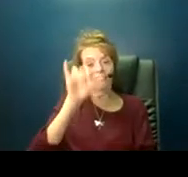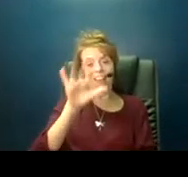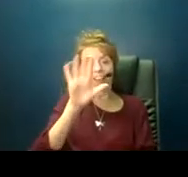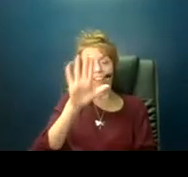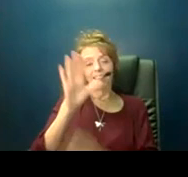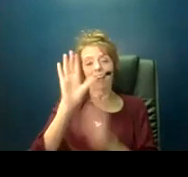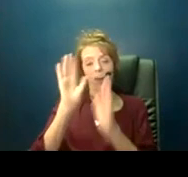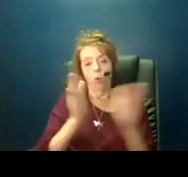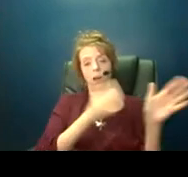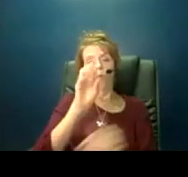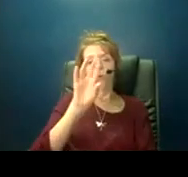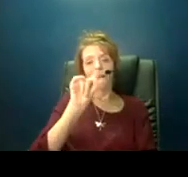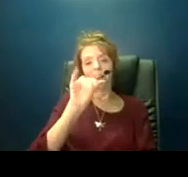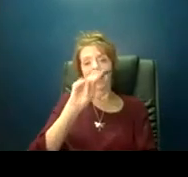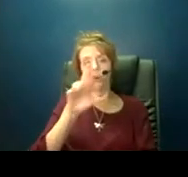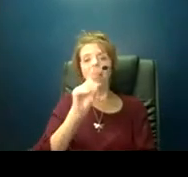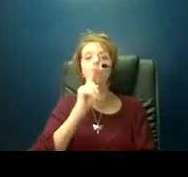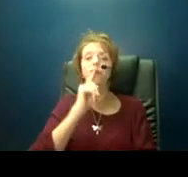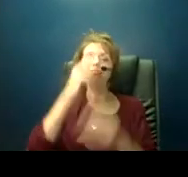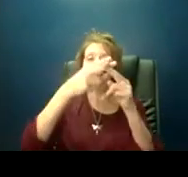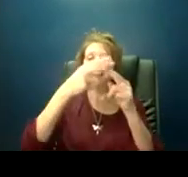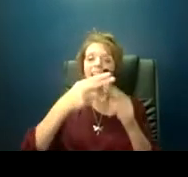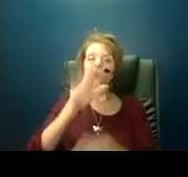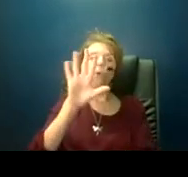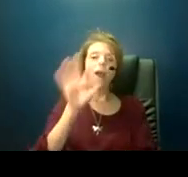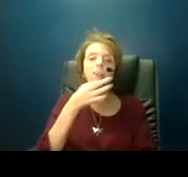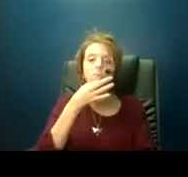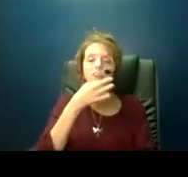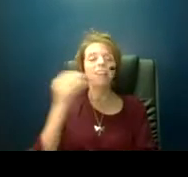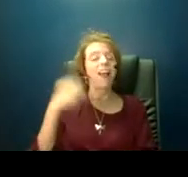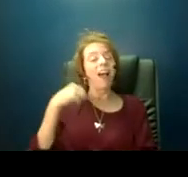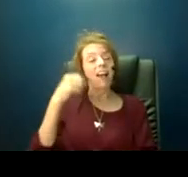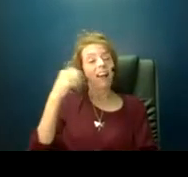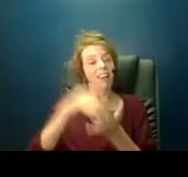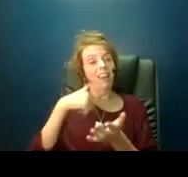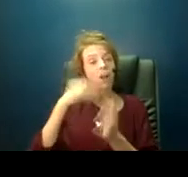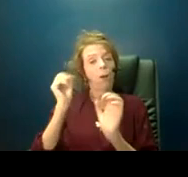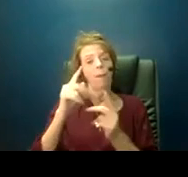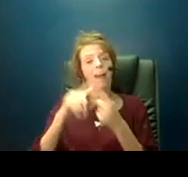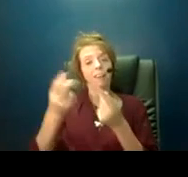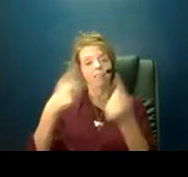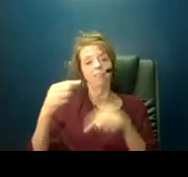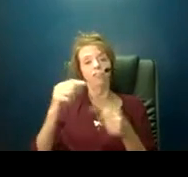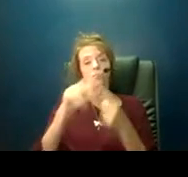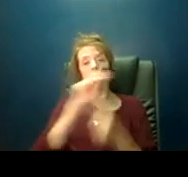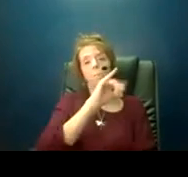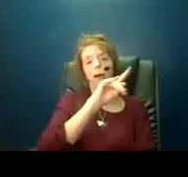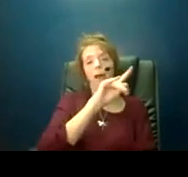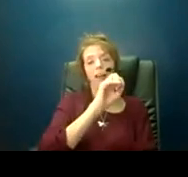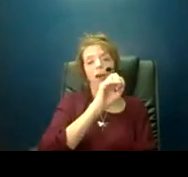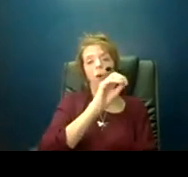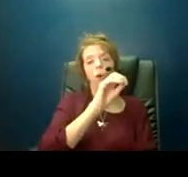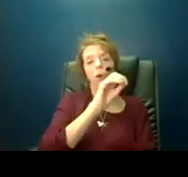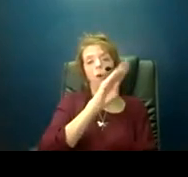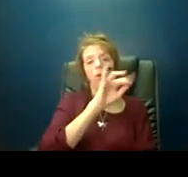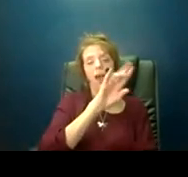and it's really naming your expertise. And I think, again, this goes back to Mike O'Brien's piece of what artists do.